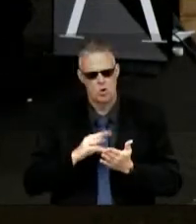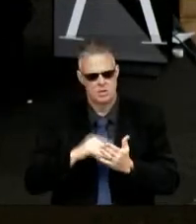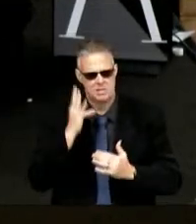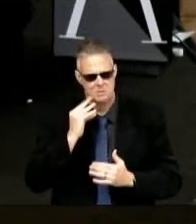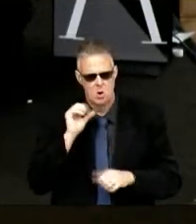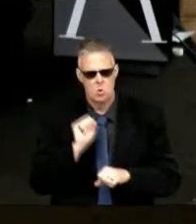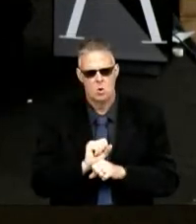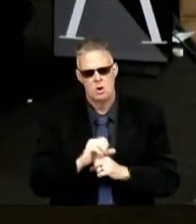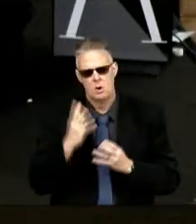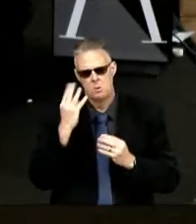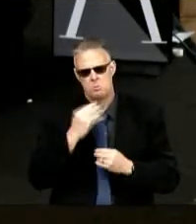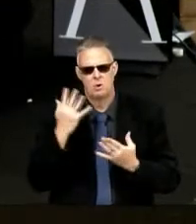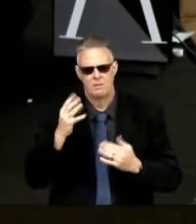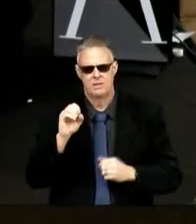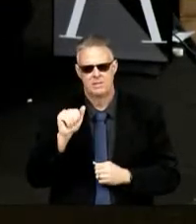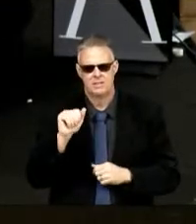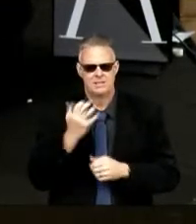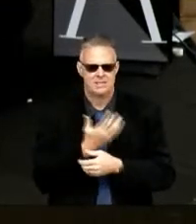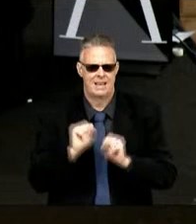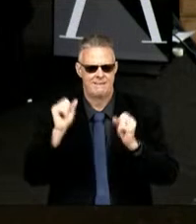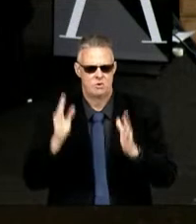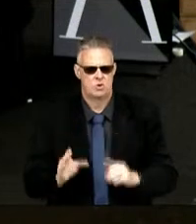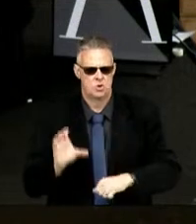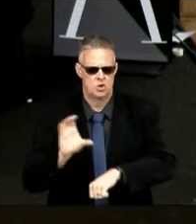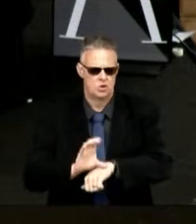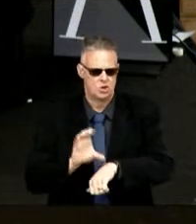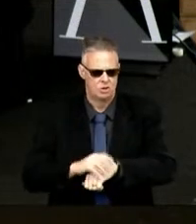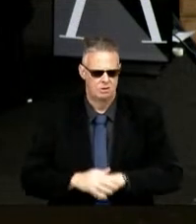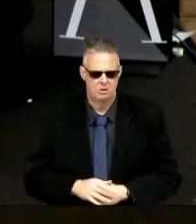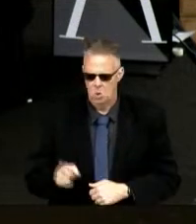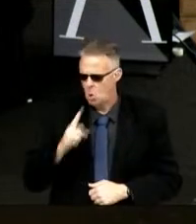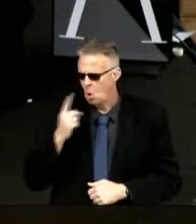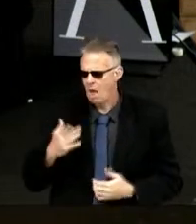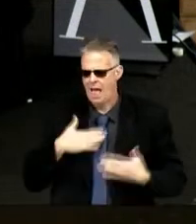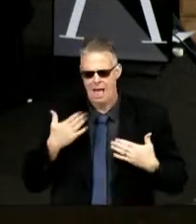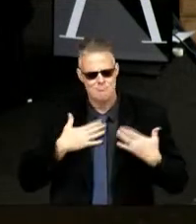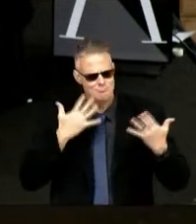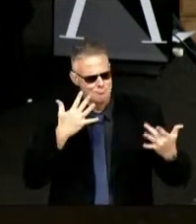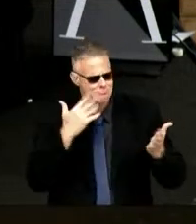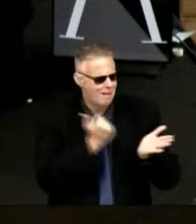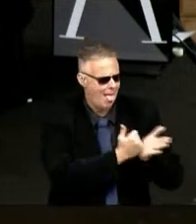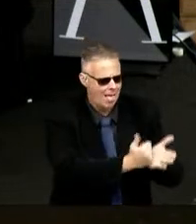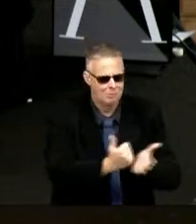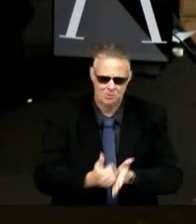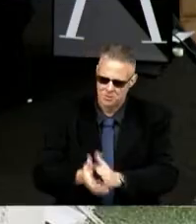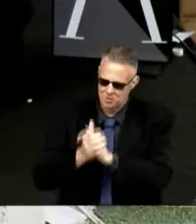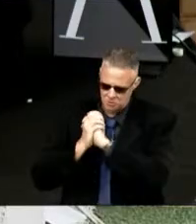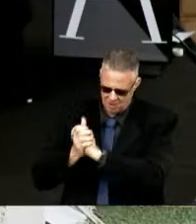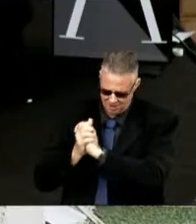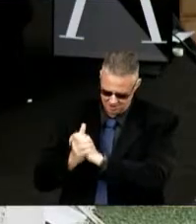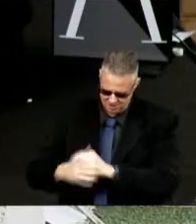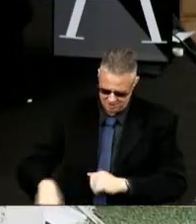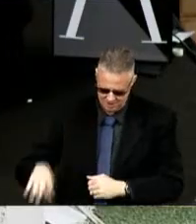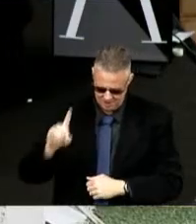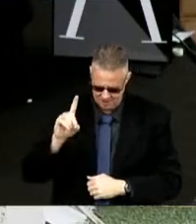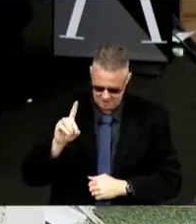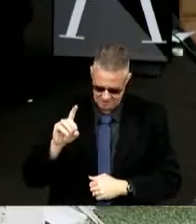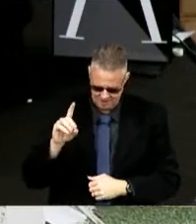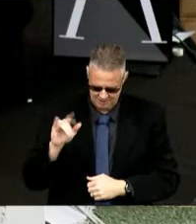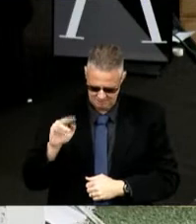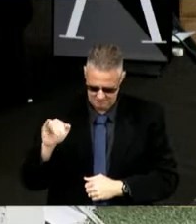at Beautiful Savior Church. And he is always happy to help everybody around. Congratulations, Dima.